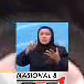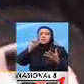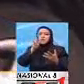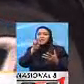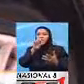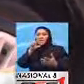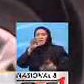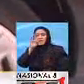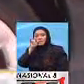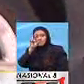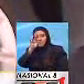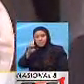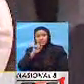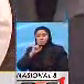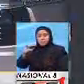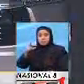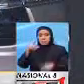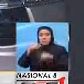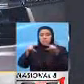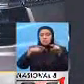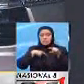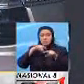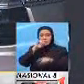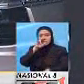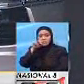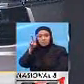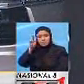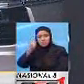itu dilengkapi enjin berkapasiti 2 liter dan dijual